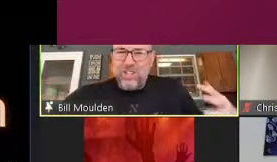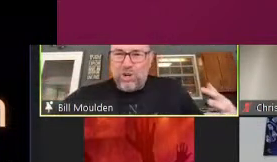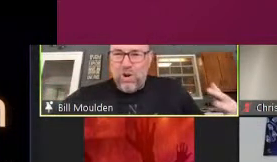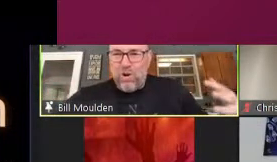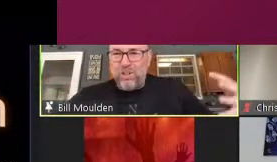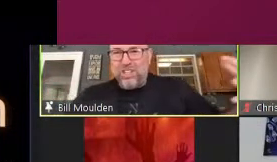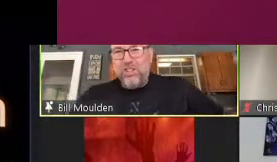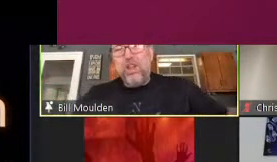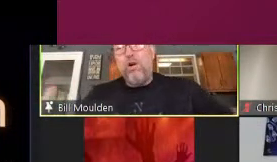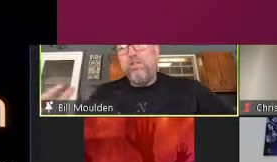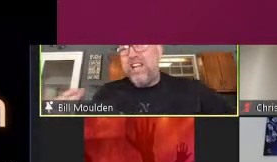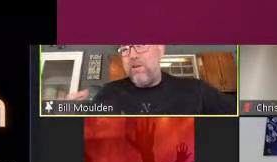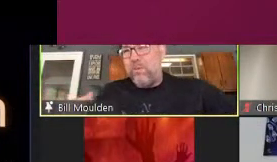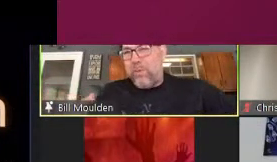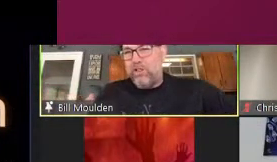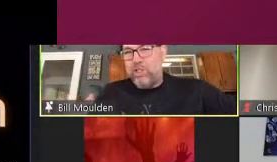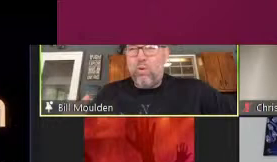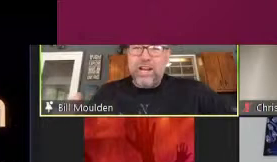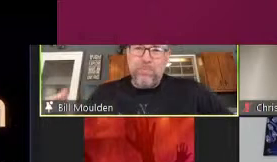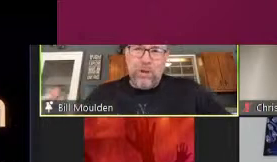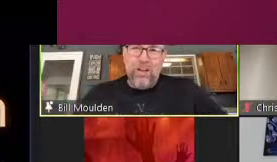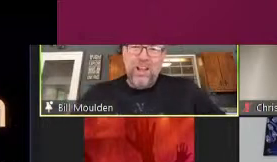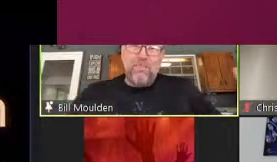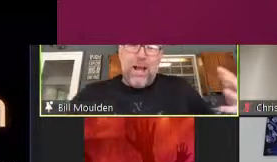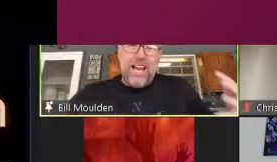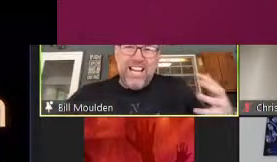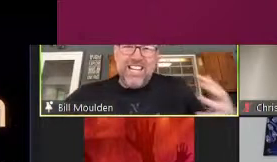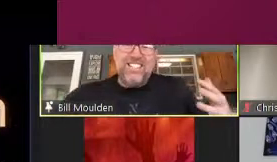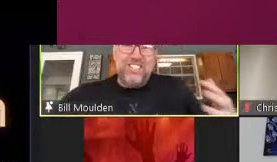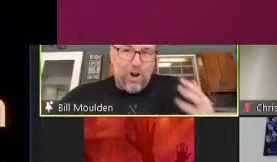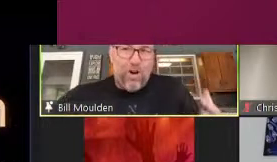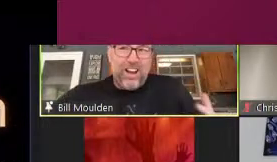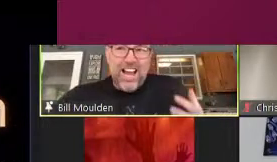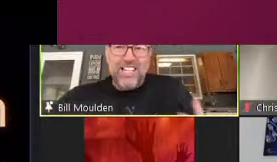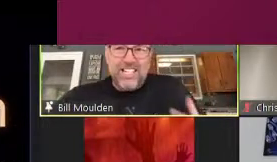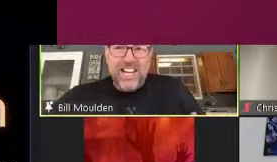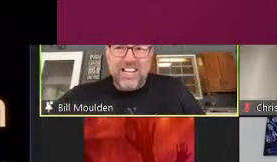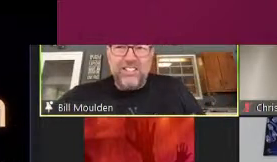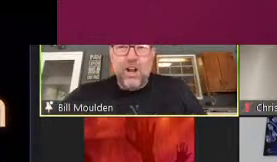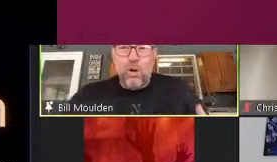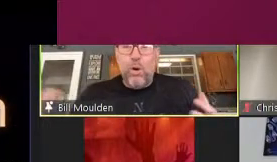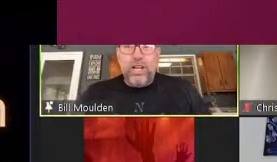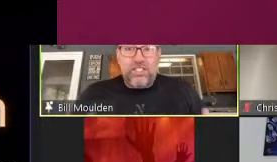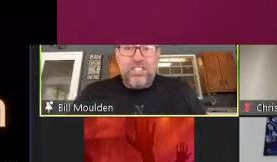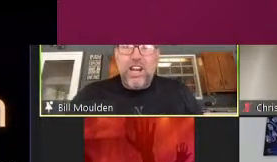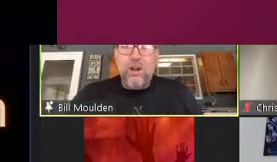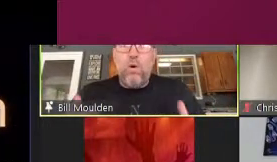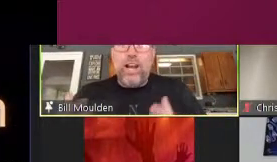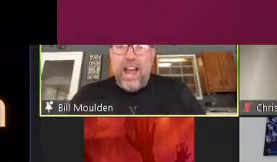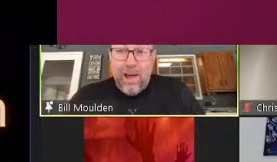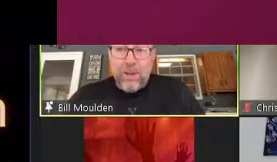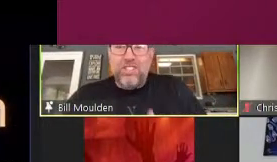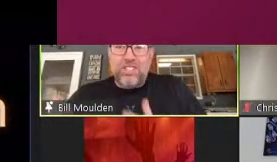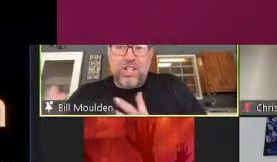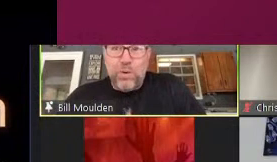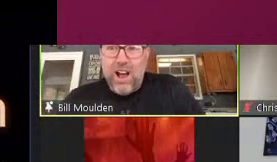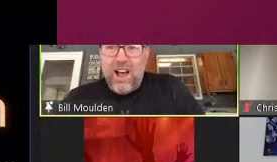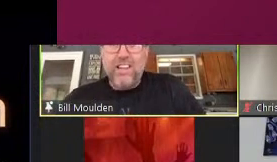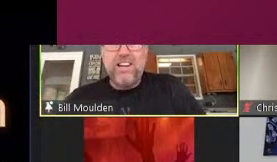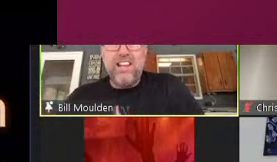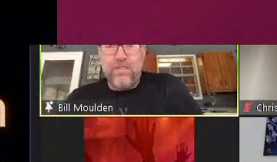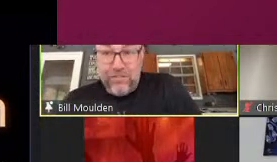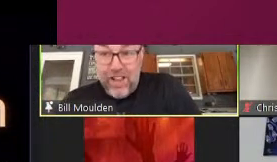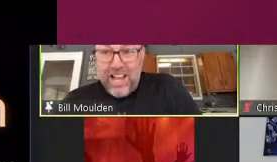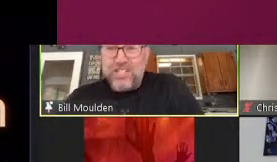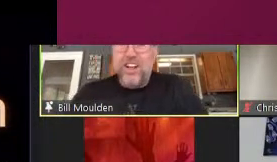and controlled, to those that were persuadable by his dark ideas, we see what happens to